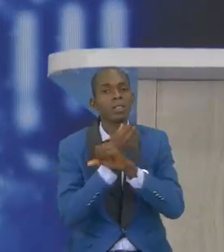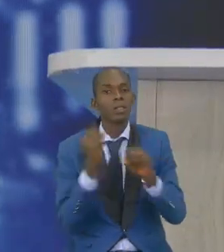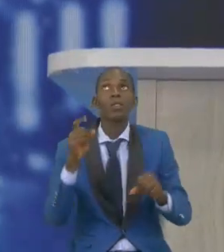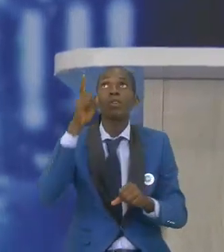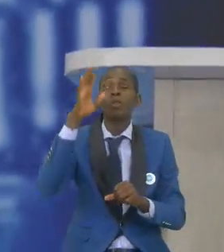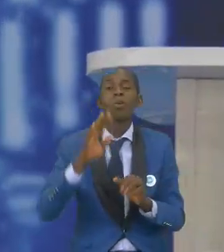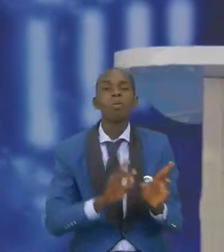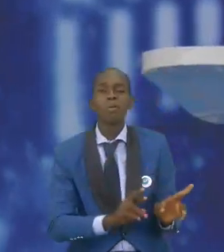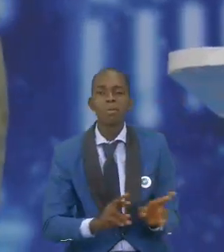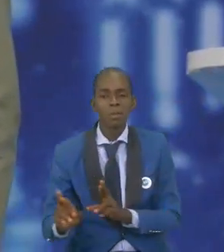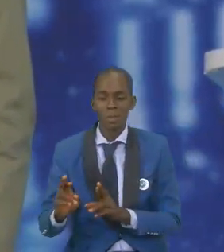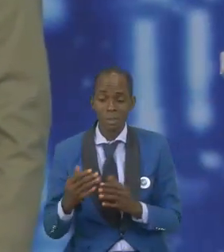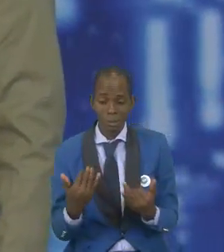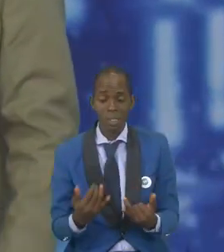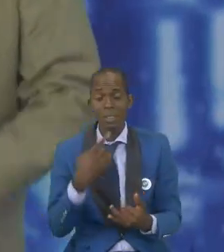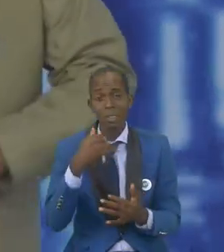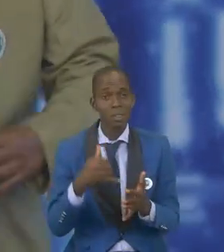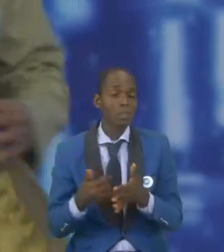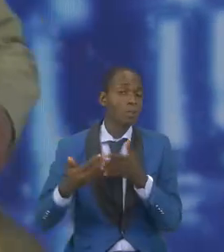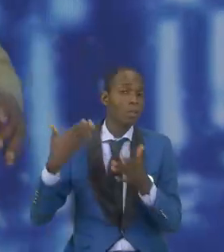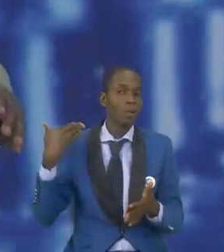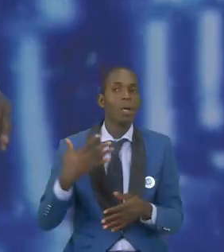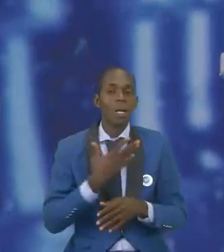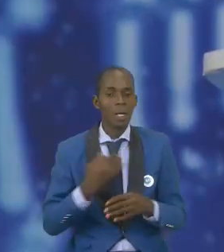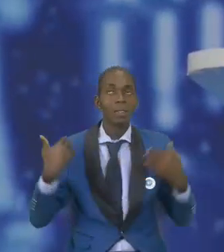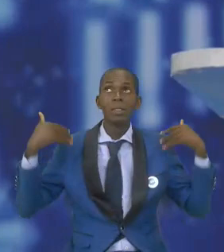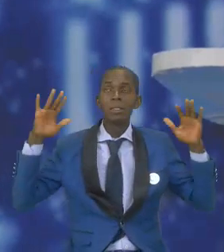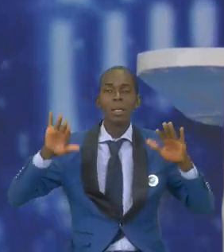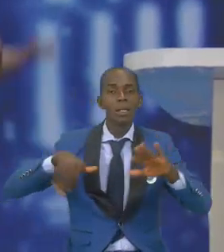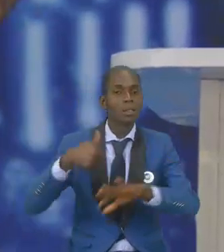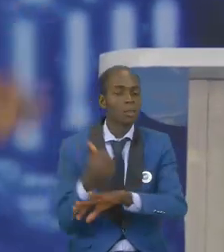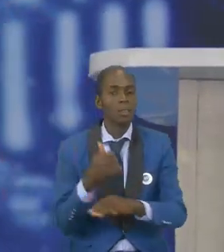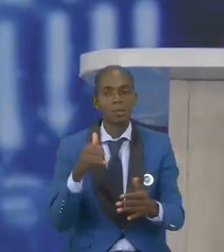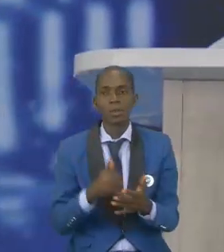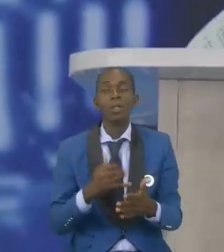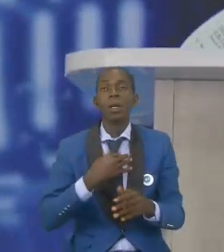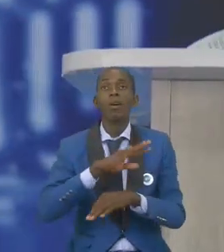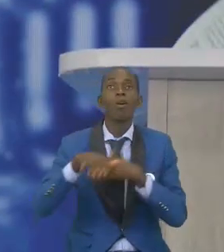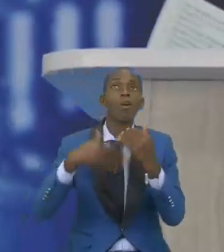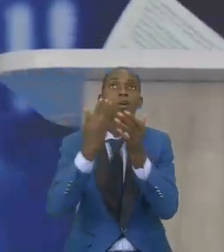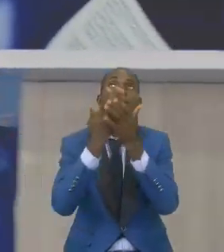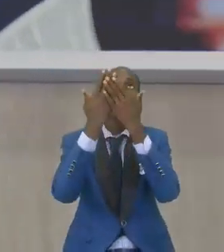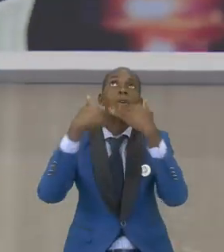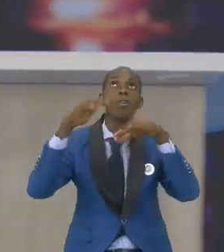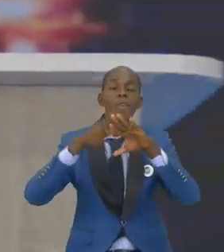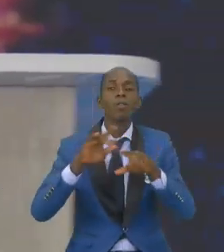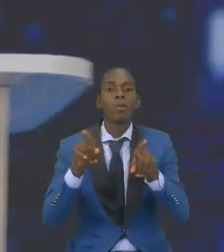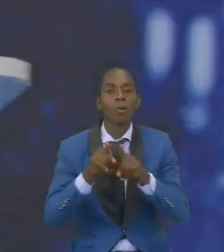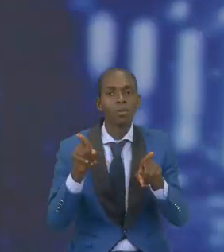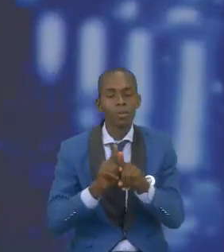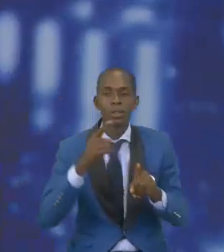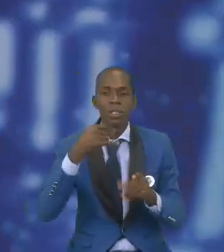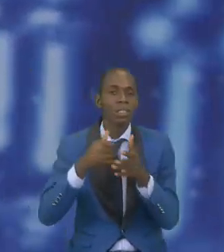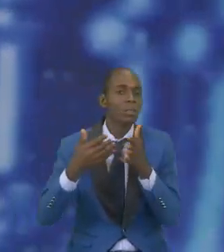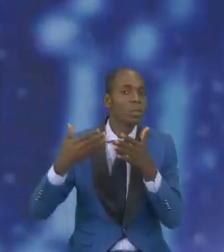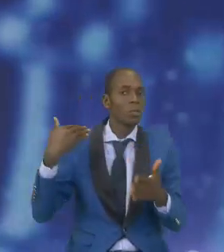it already, and angels affirmed it already, and the whole of heaven said it already. And so as